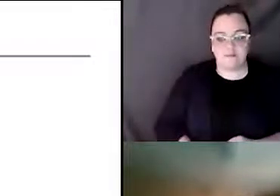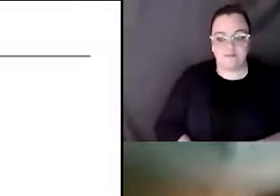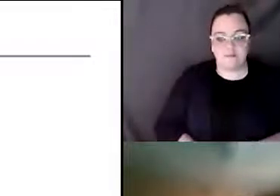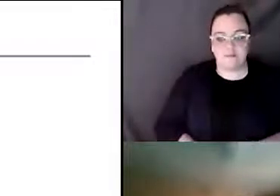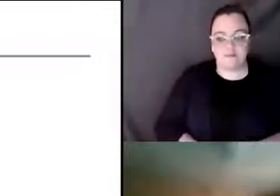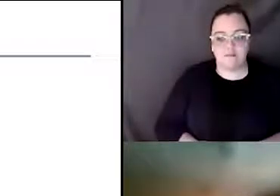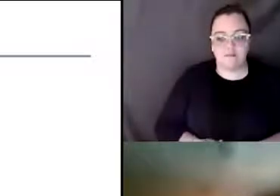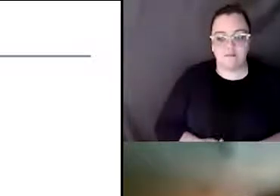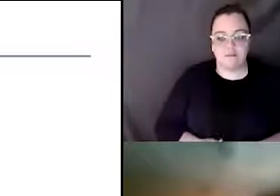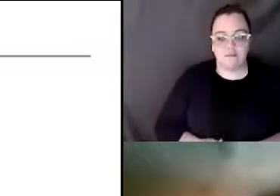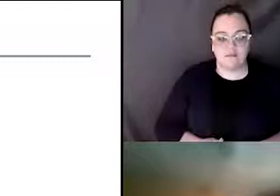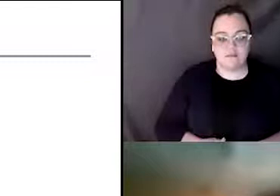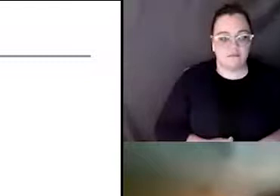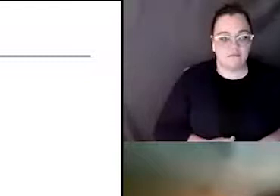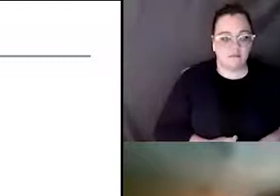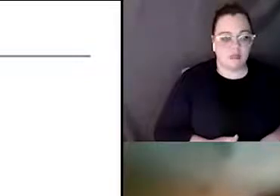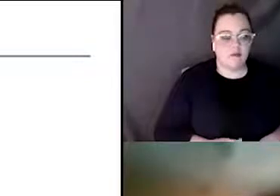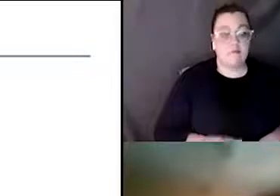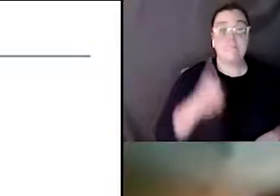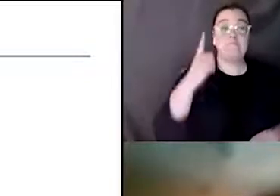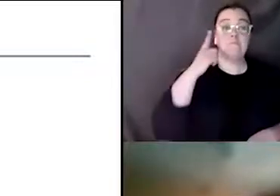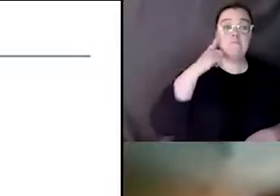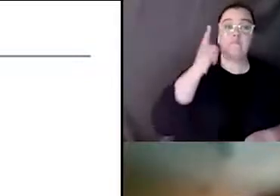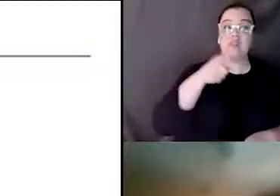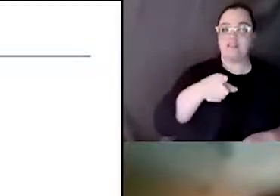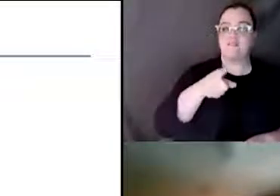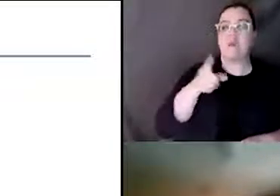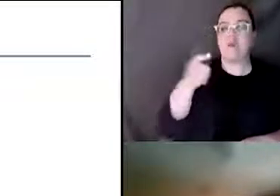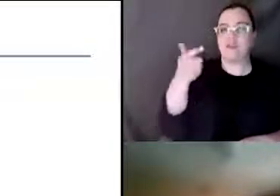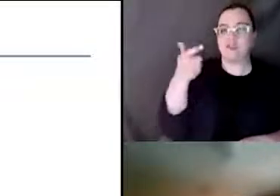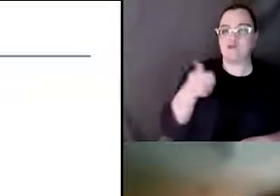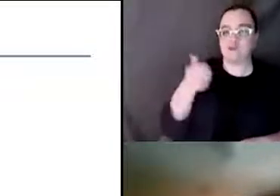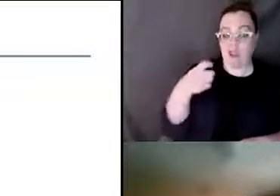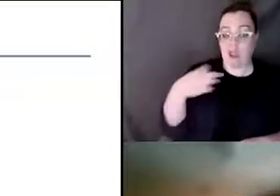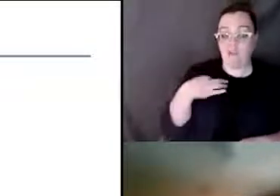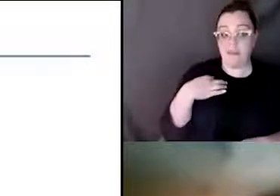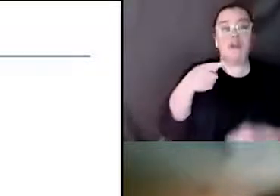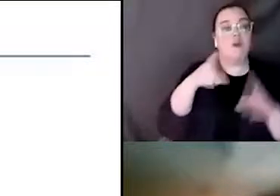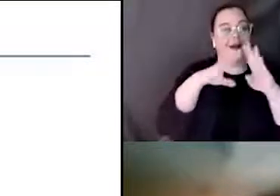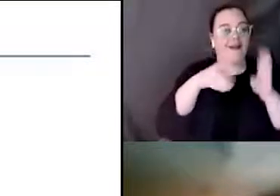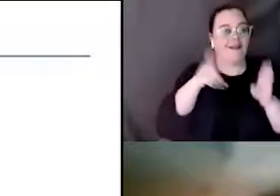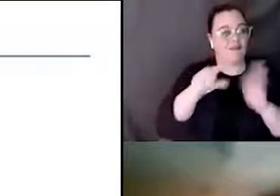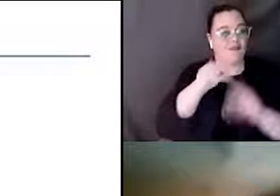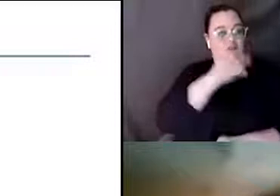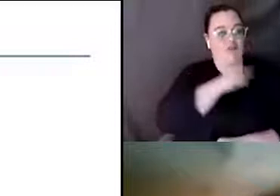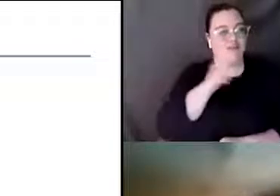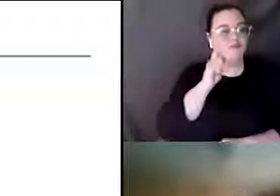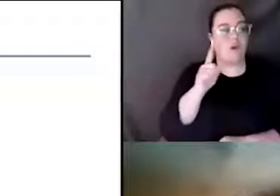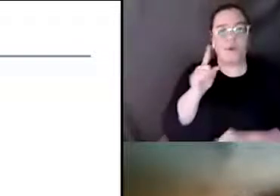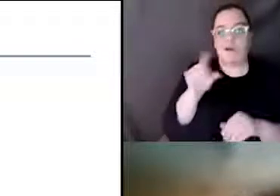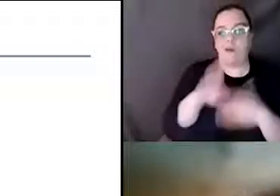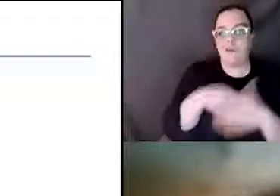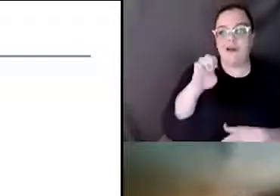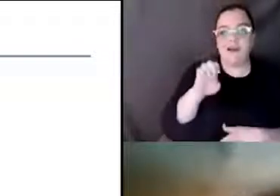In order to be eligible for this supplemental grant, your house will have to qualify like all houses for an EBB retrofit. You need to